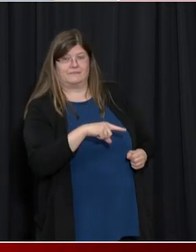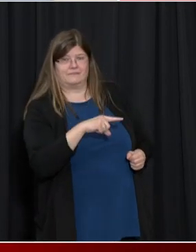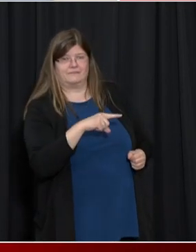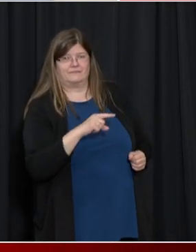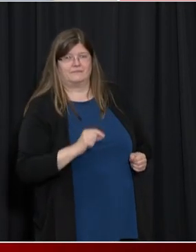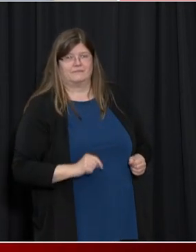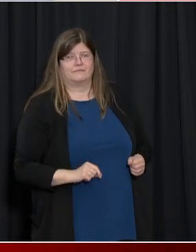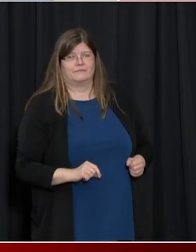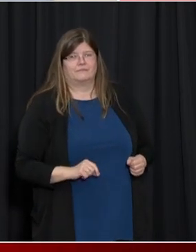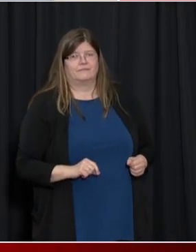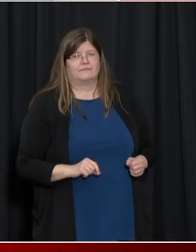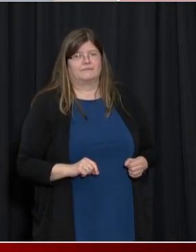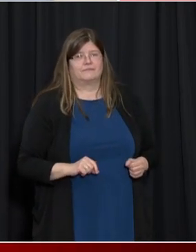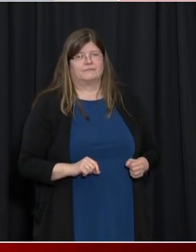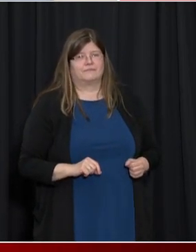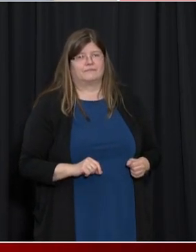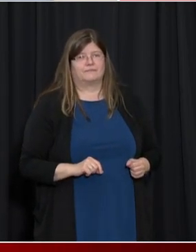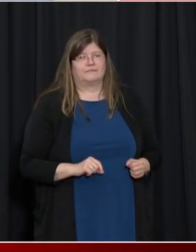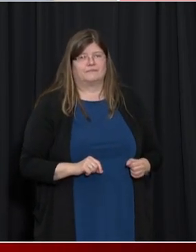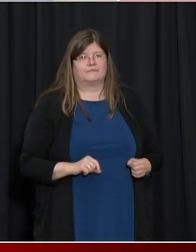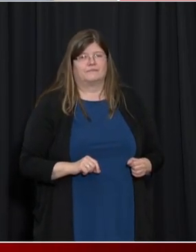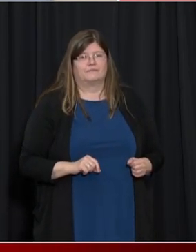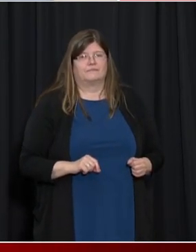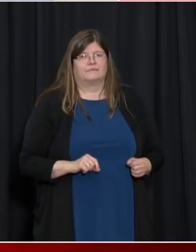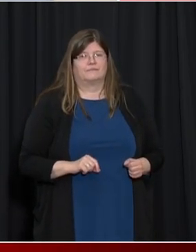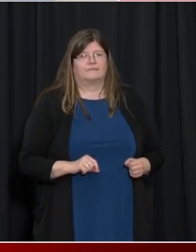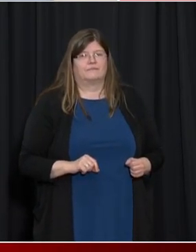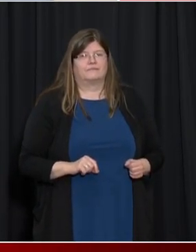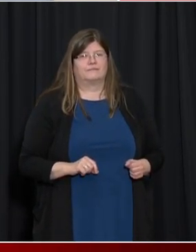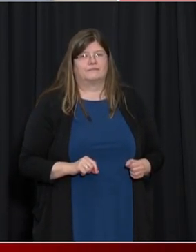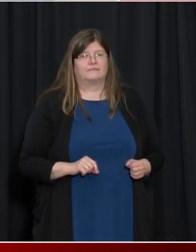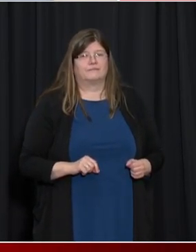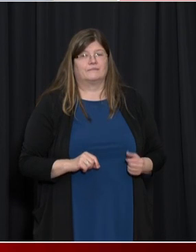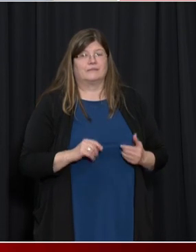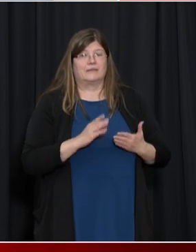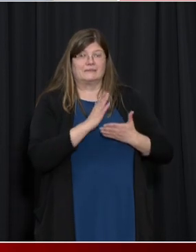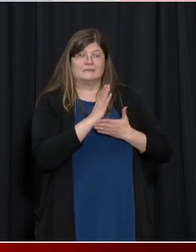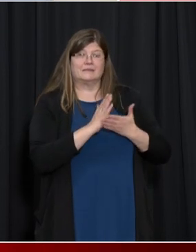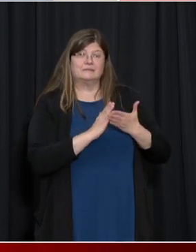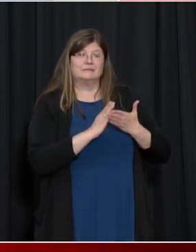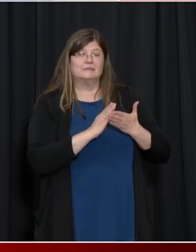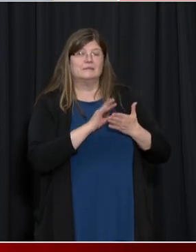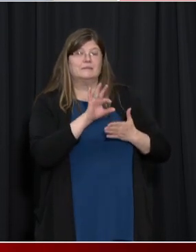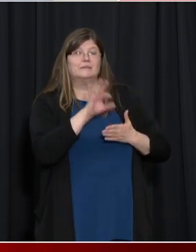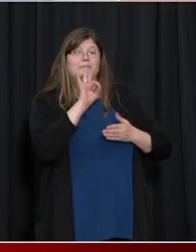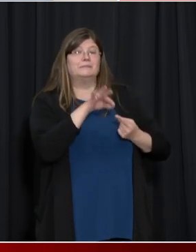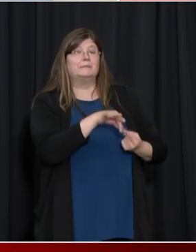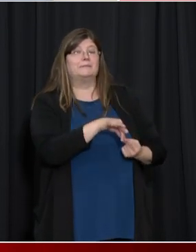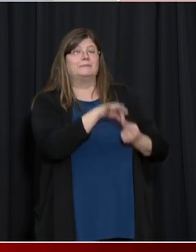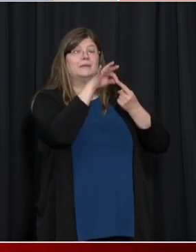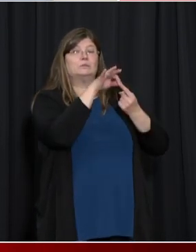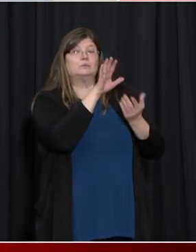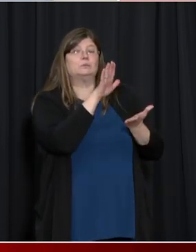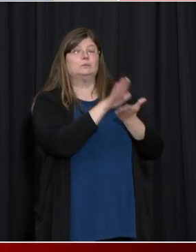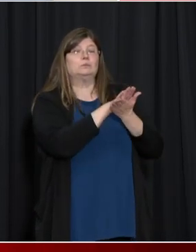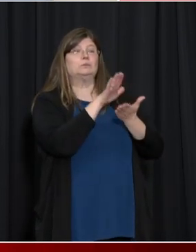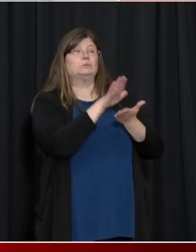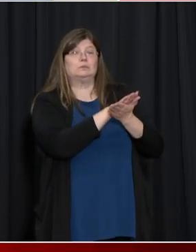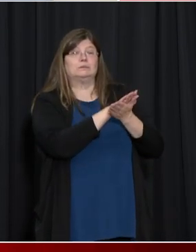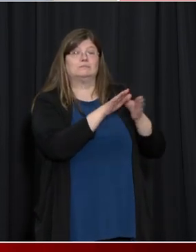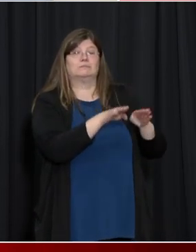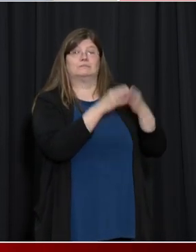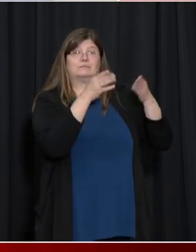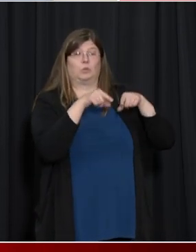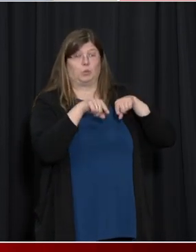select schools may open mean in phase 2? And do you expect certain schools based on their capacities to look different? For instance,